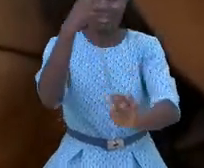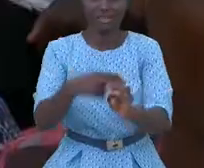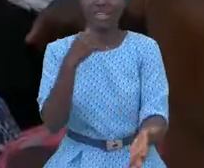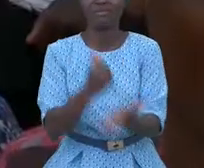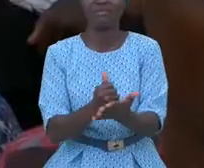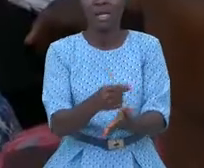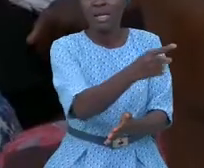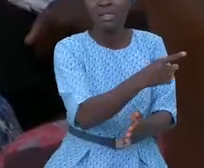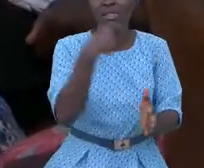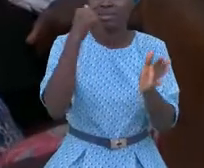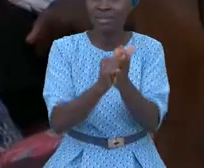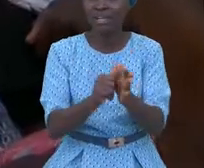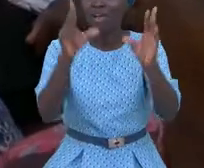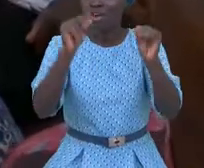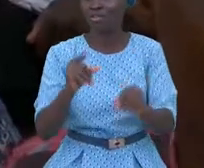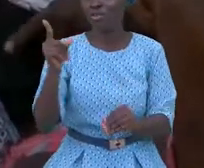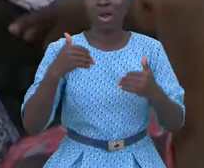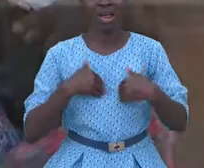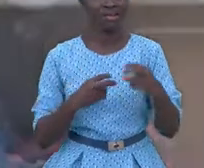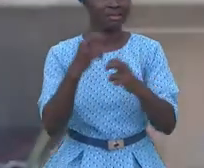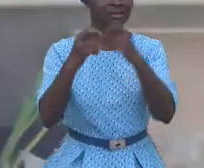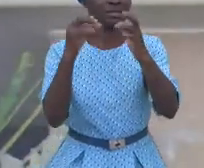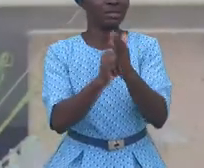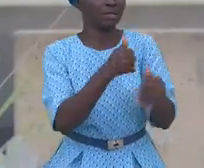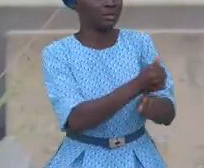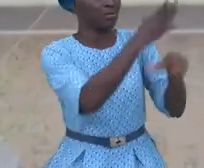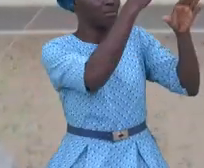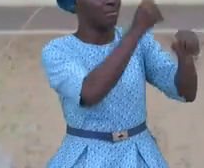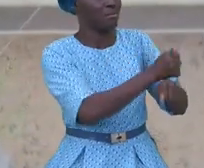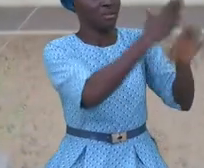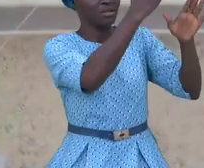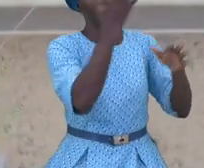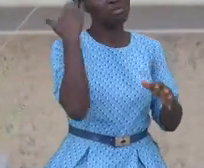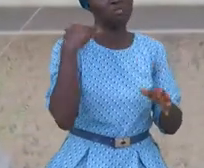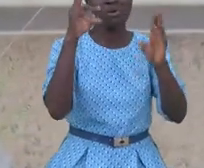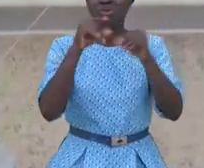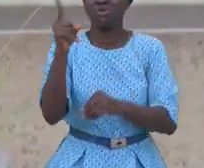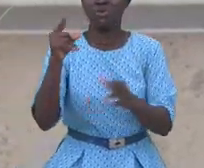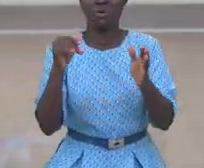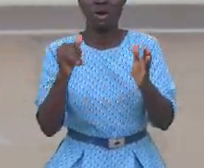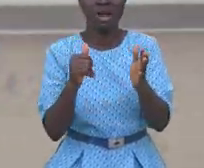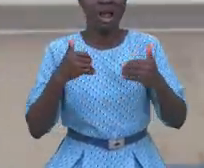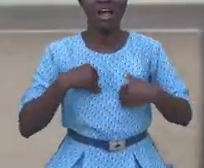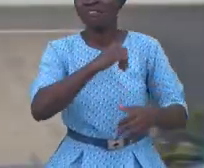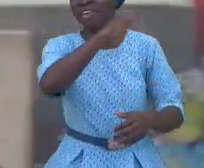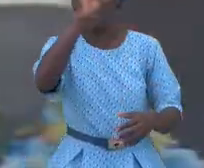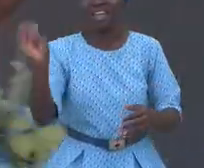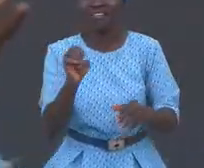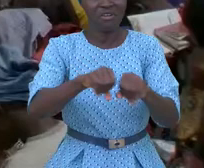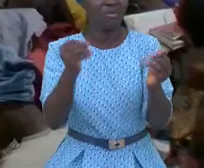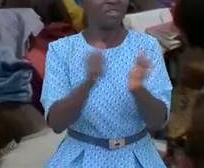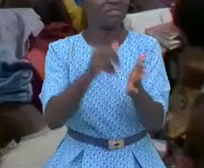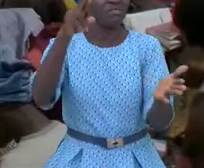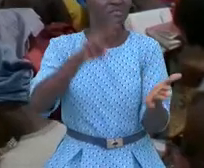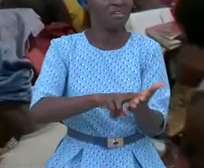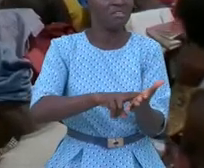They said nobody climbed that mountain before. Nobody broke the record before. I said, did you hear